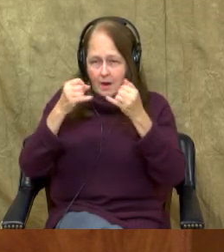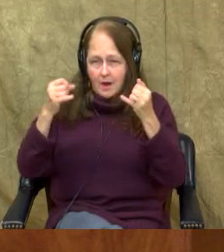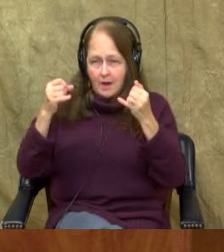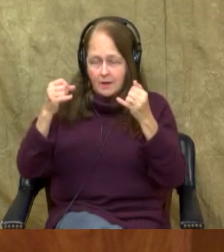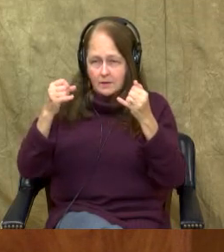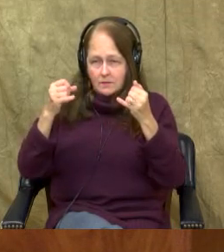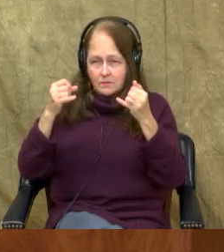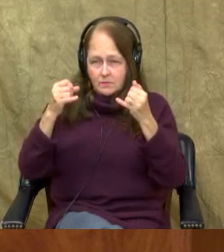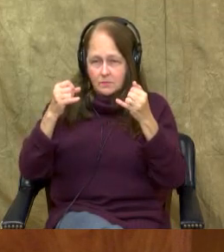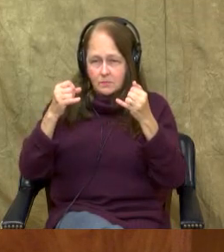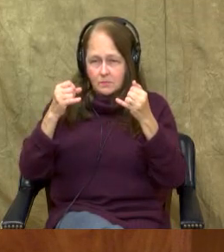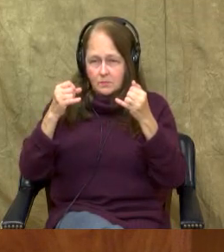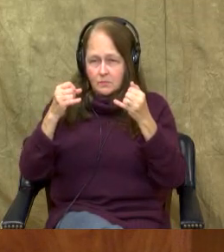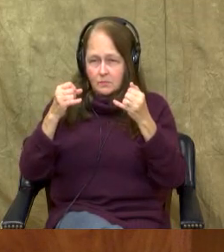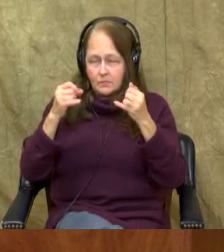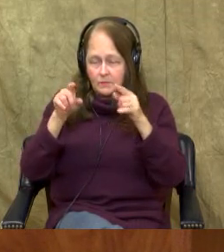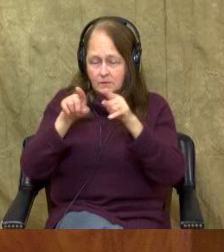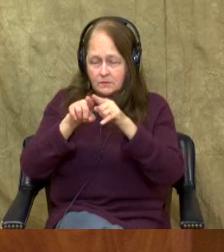that sentence.